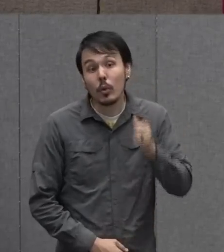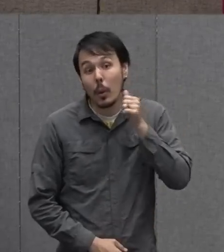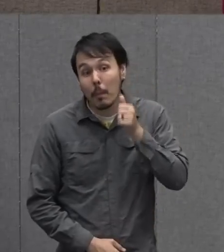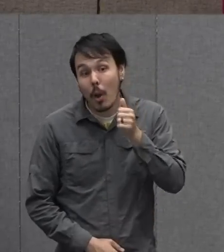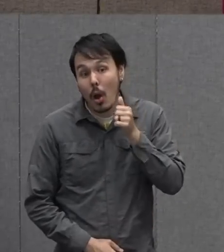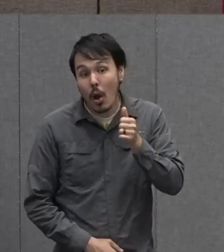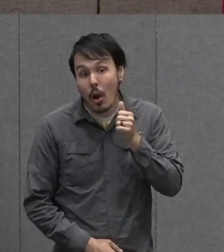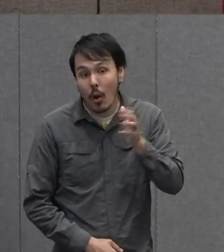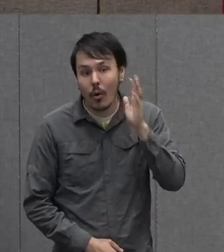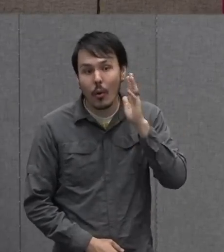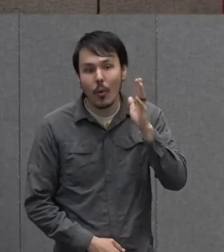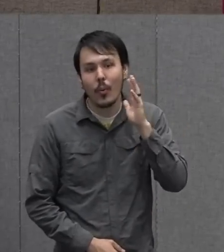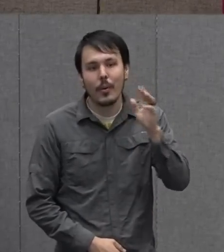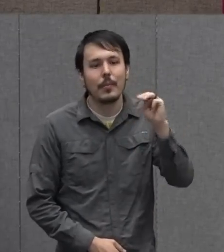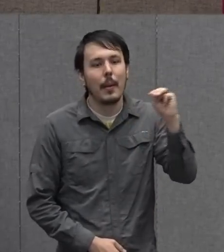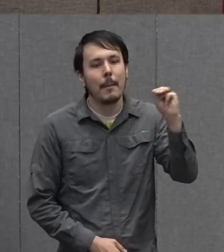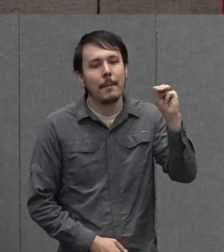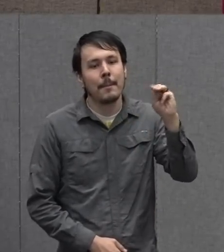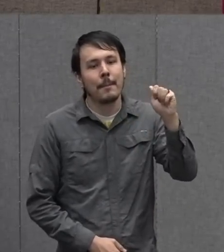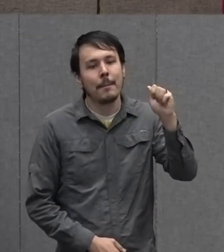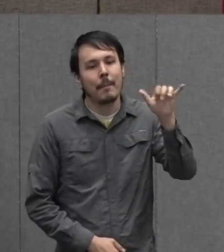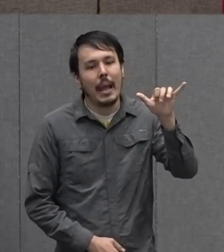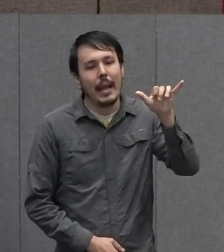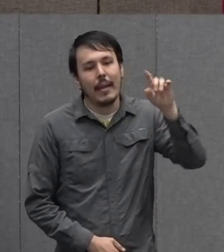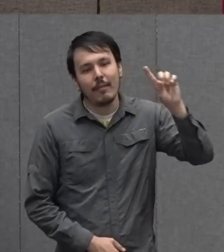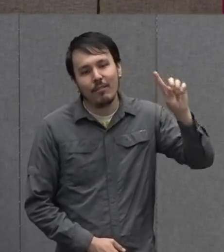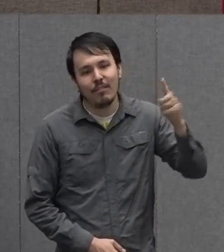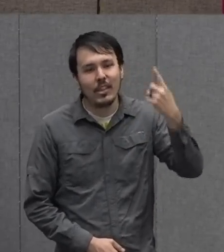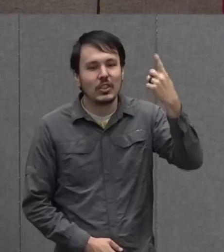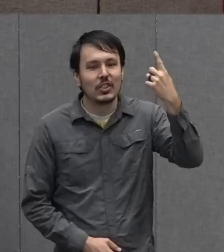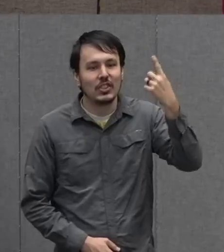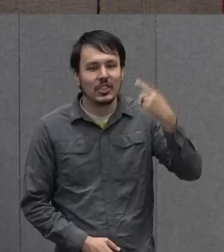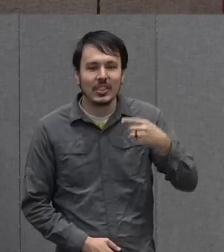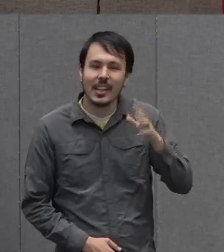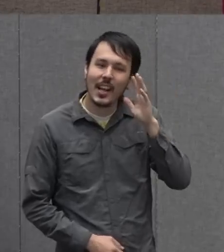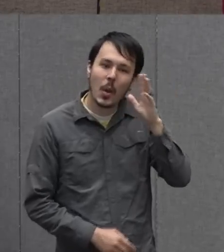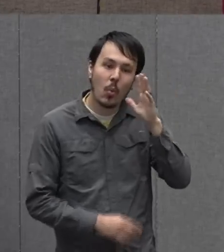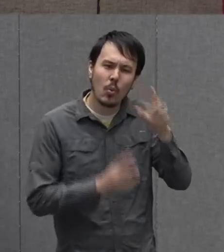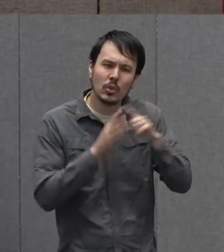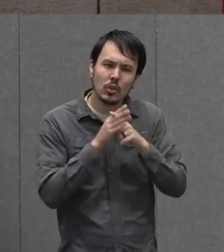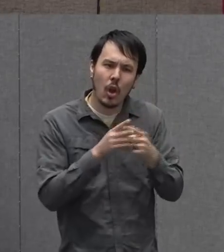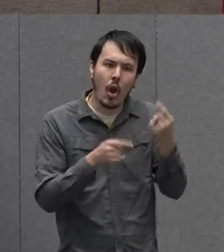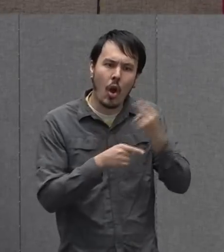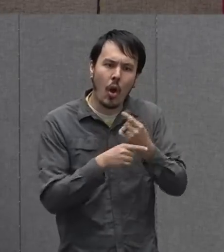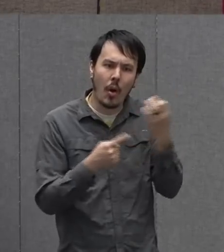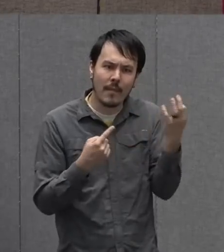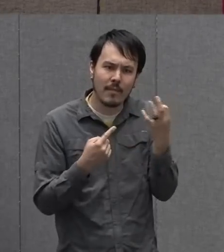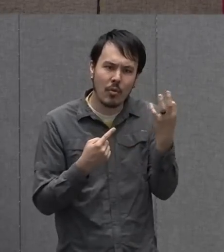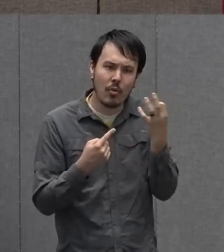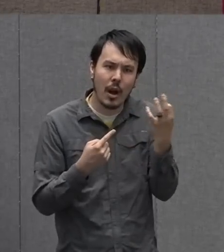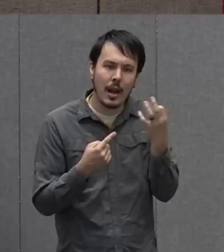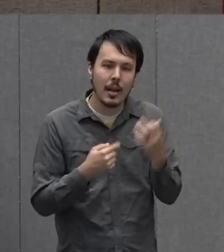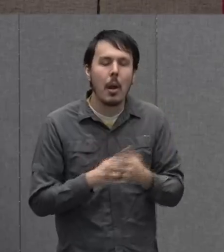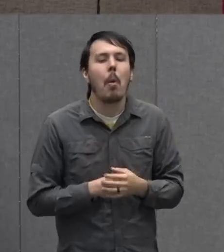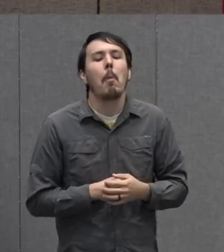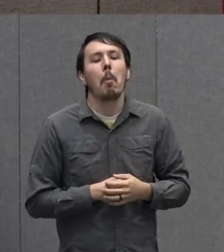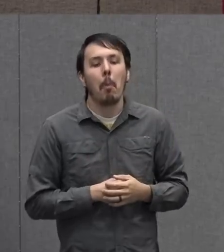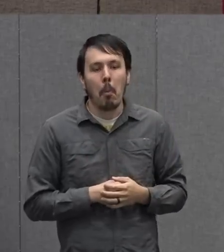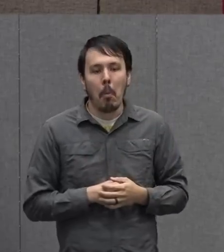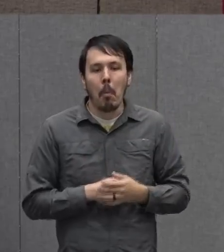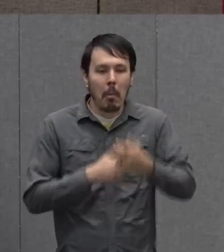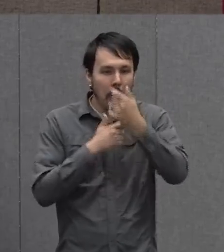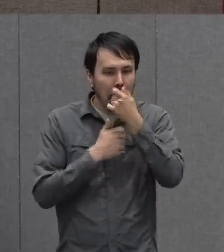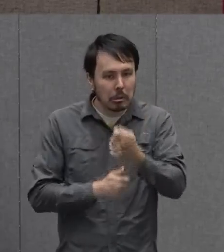Tomorrow will be May 1st. Tomorrow starts on a Friday. This is tricky to know. Where do you put